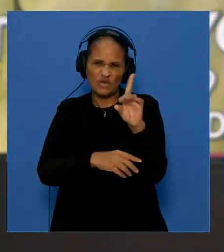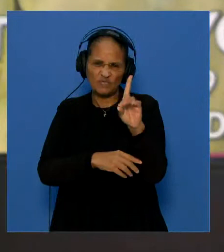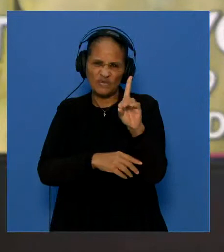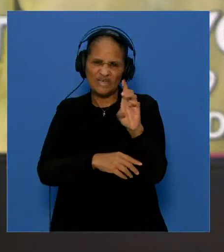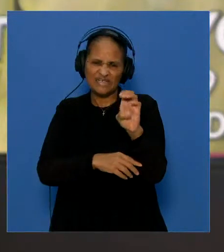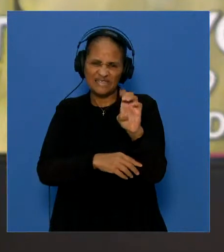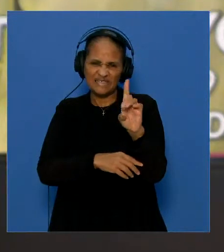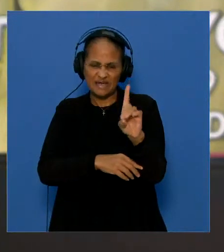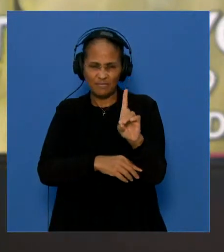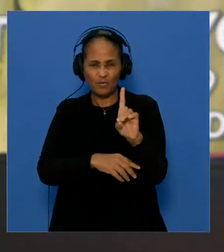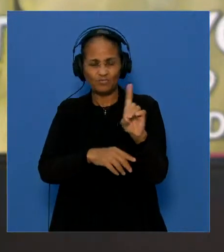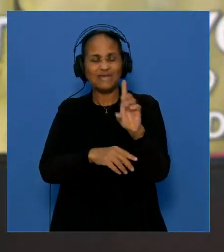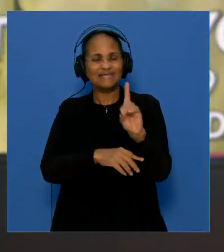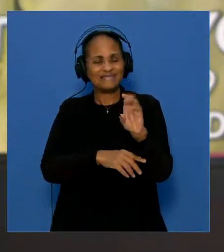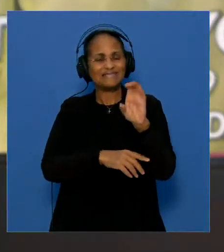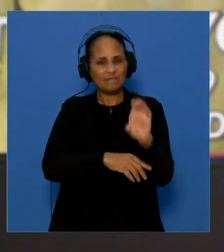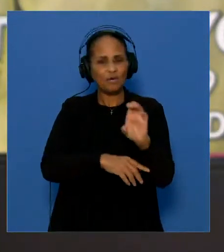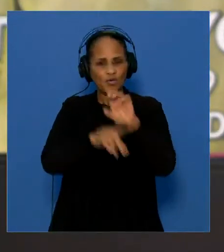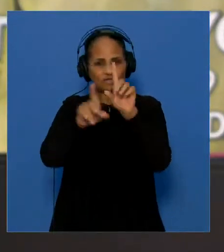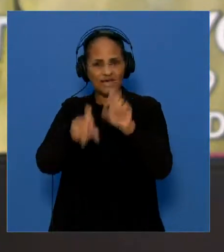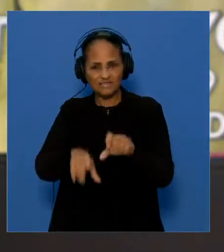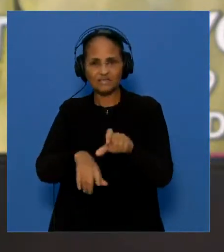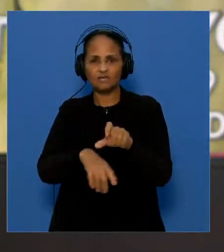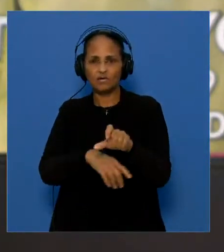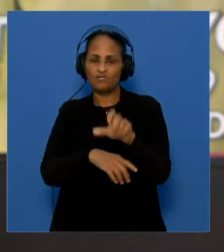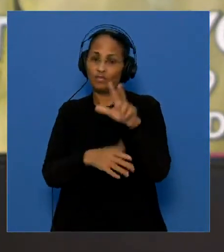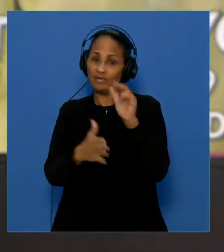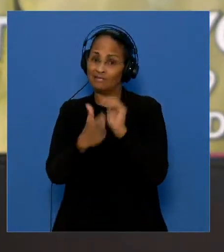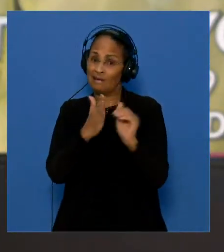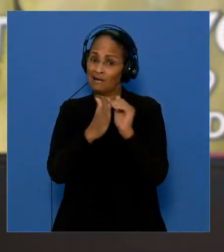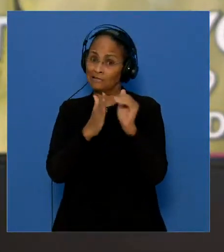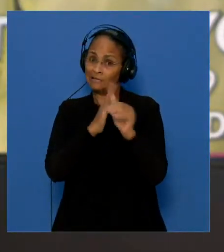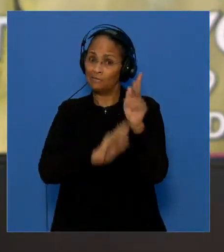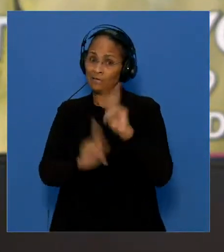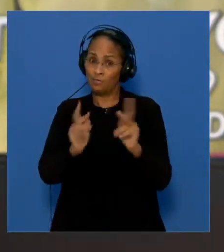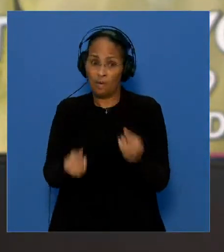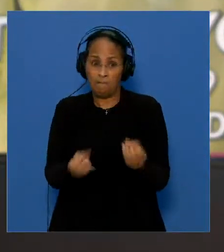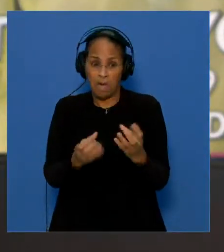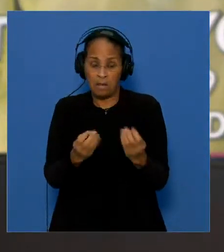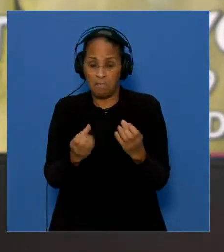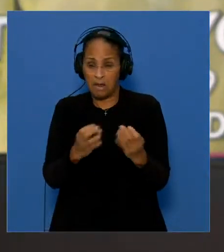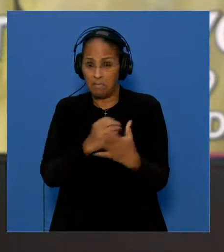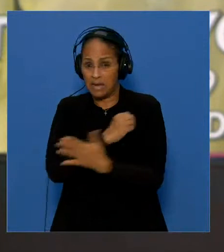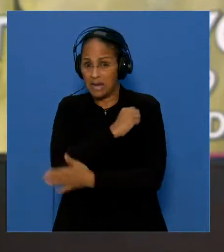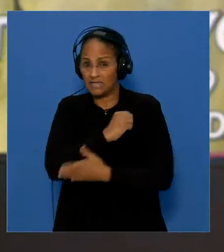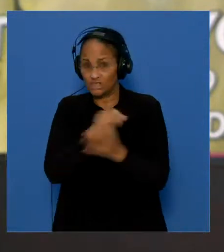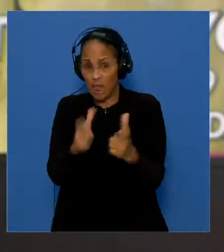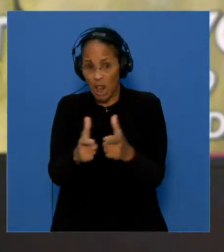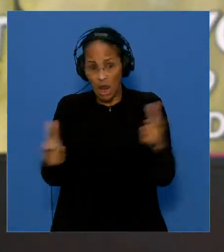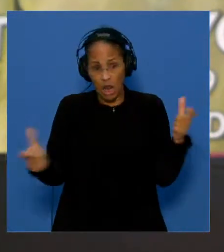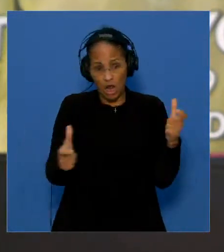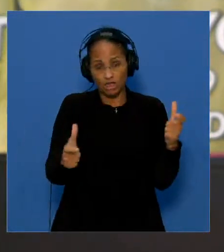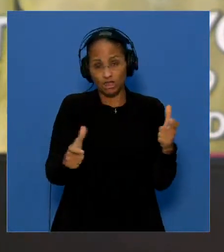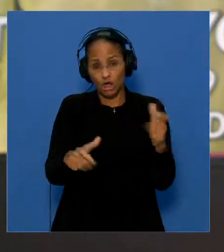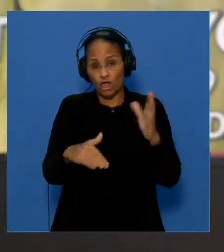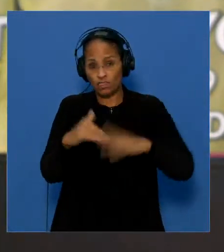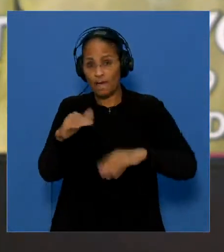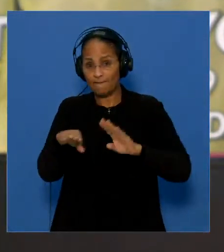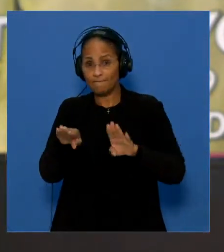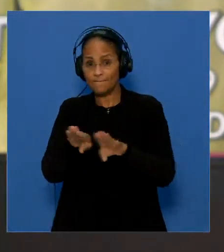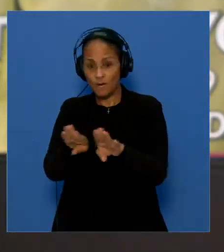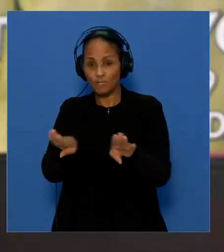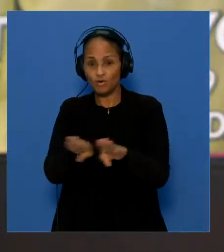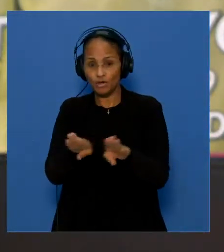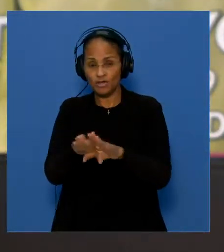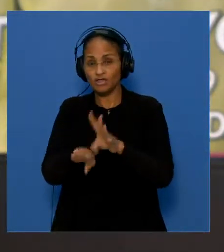over 22,000 people. That was our priority. Many, many nations, larger than Bermuda, some of the nations that you speak about the other